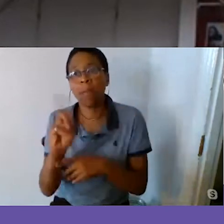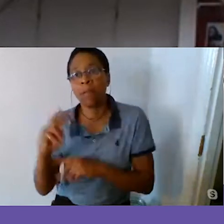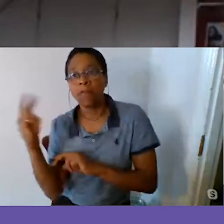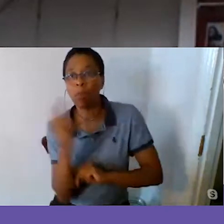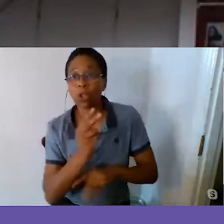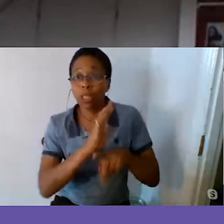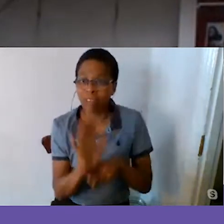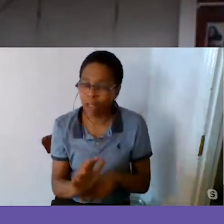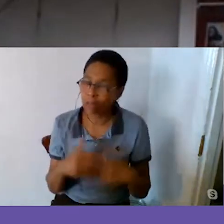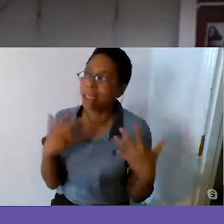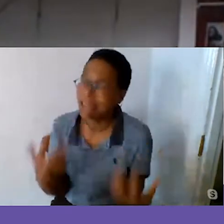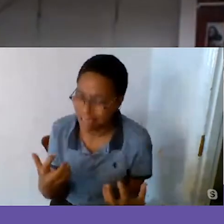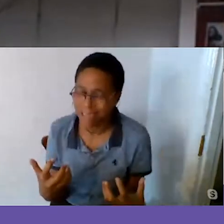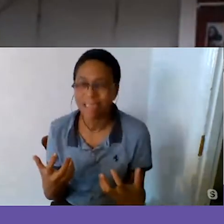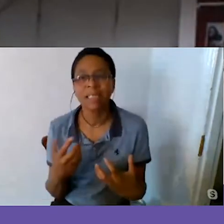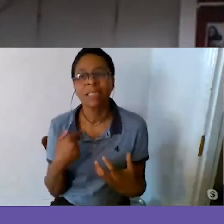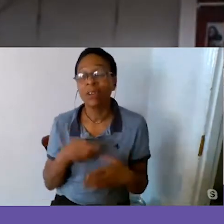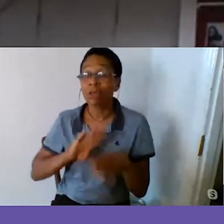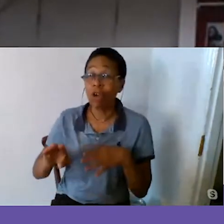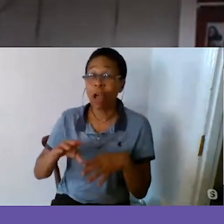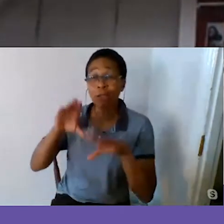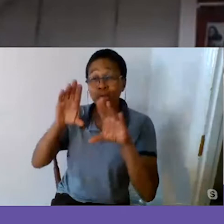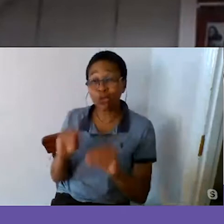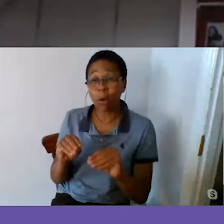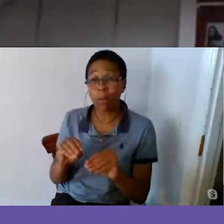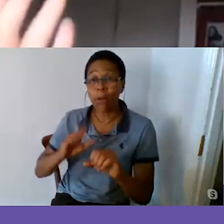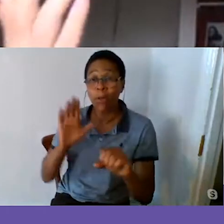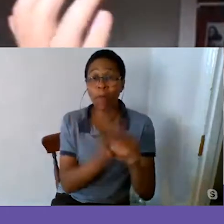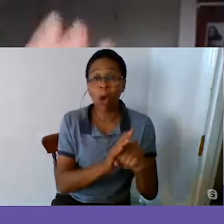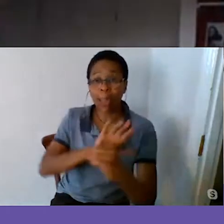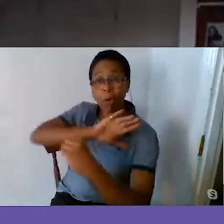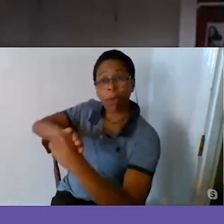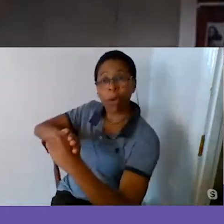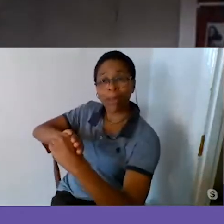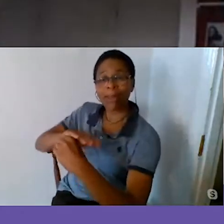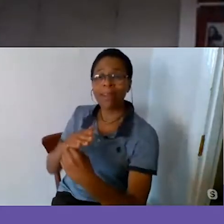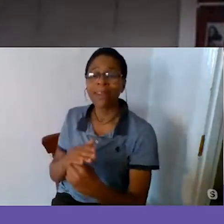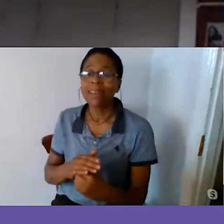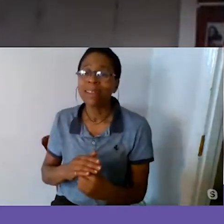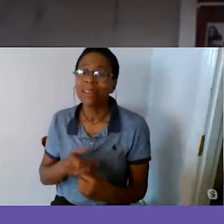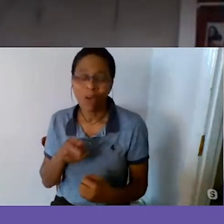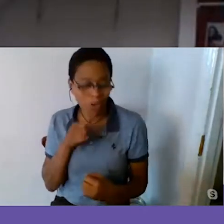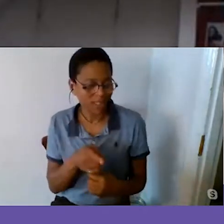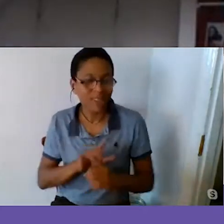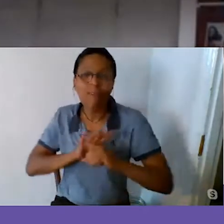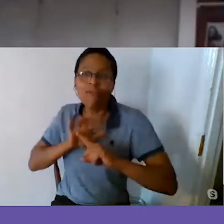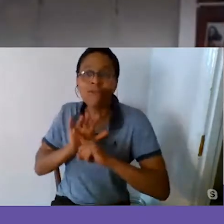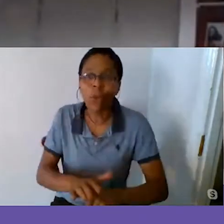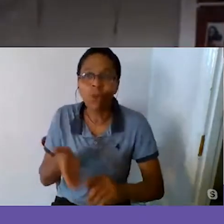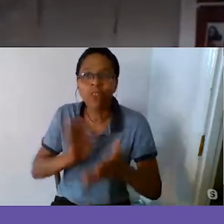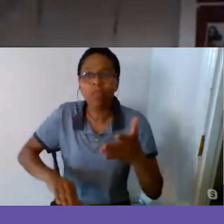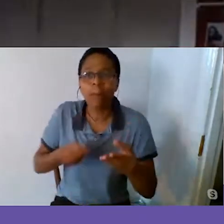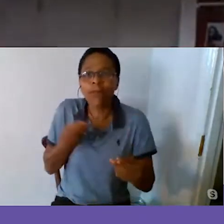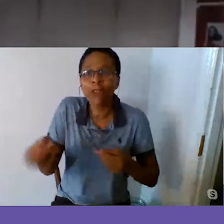And yeah, so trying to prevent geo-blocking. So just, like, censorship, not censorship like forced by distributors.